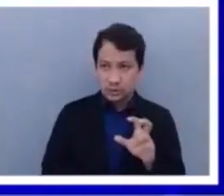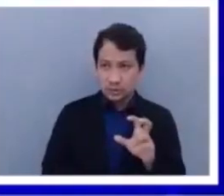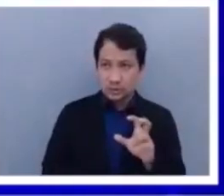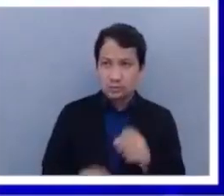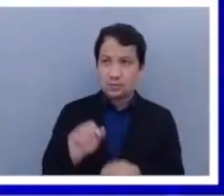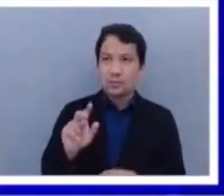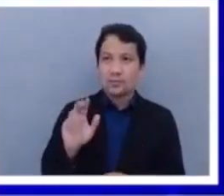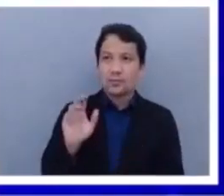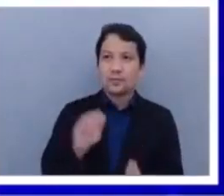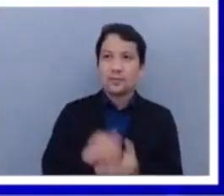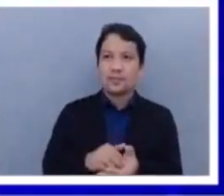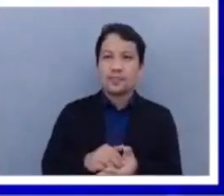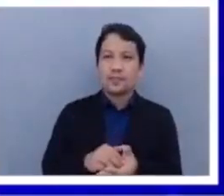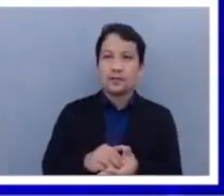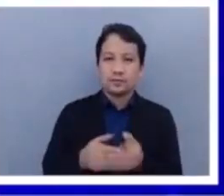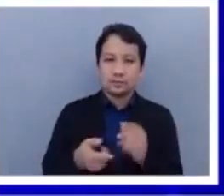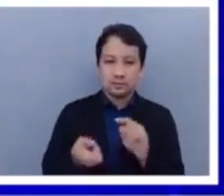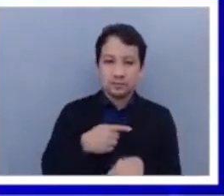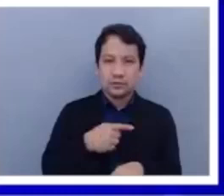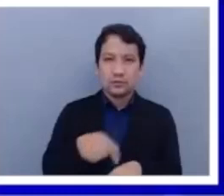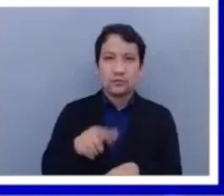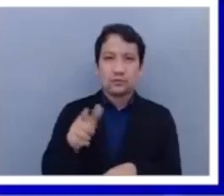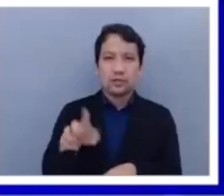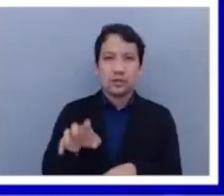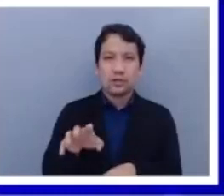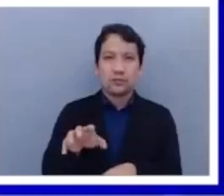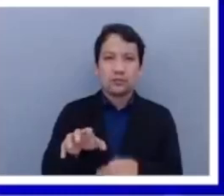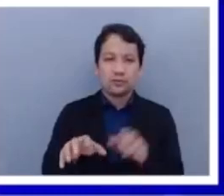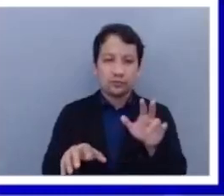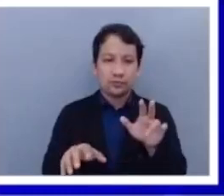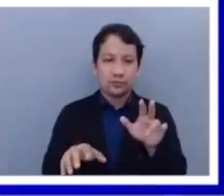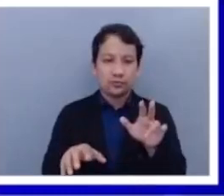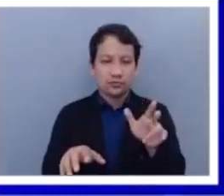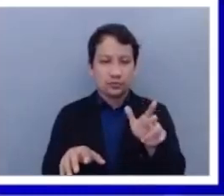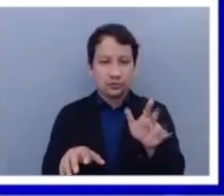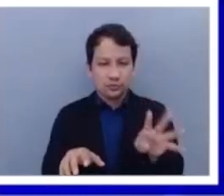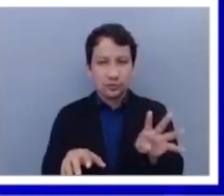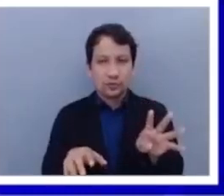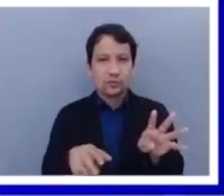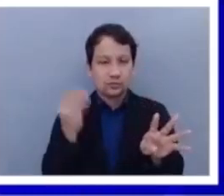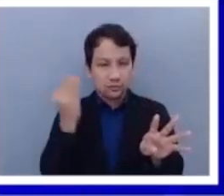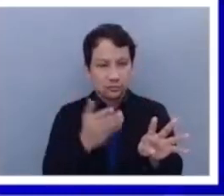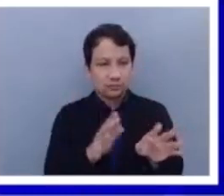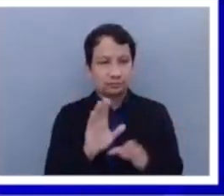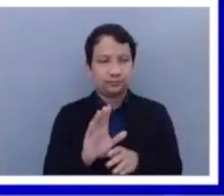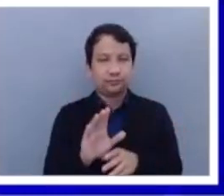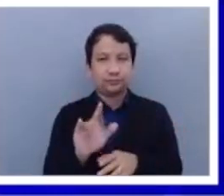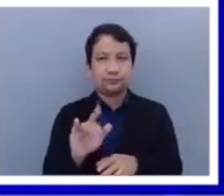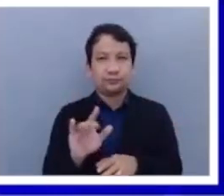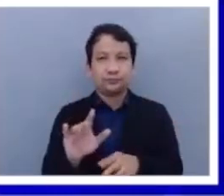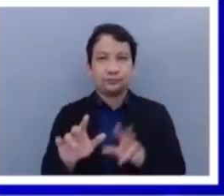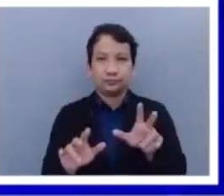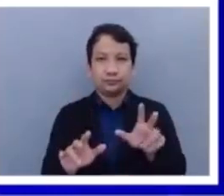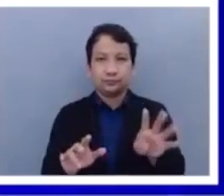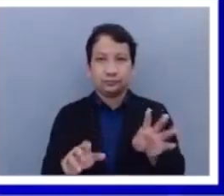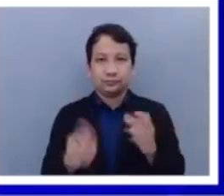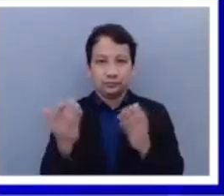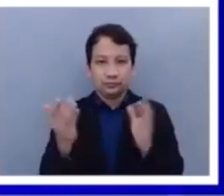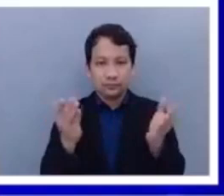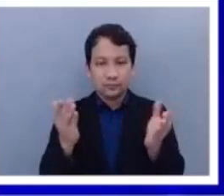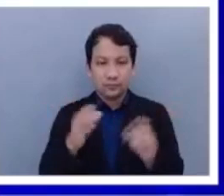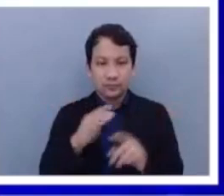312,000 ang galing naman sa 25 to 34. So, mas marami tayong 25 to 34 compared to July na